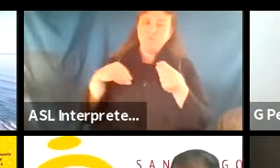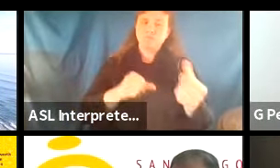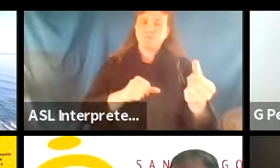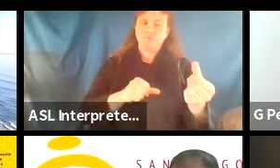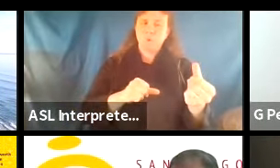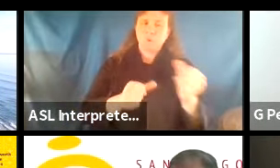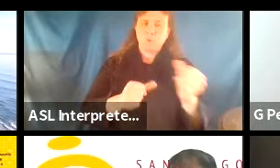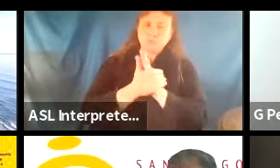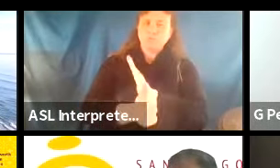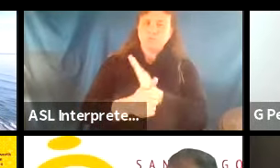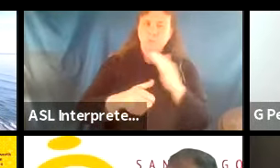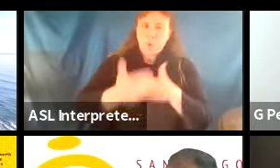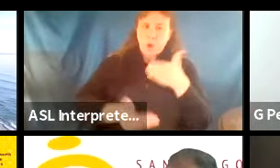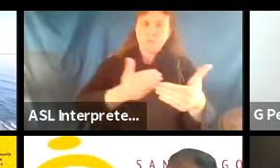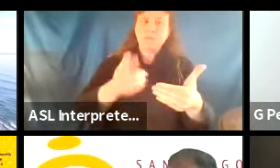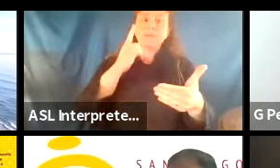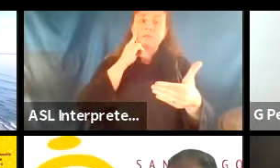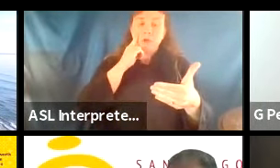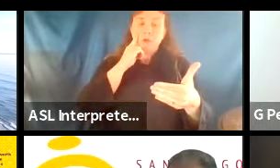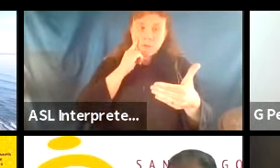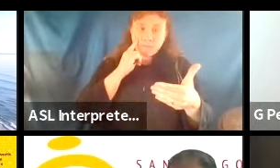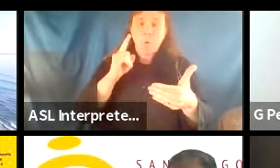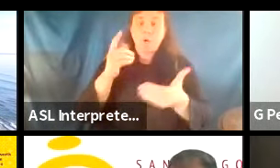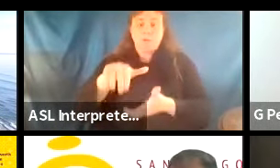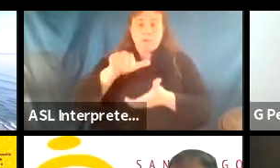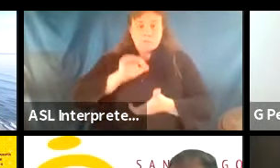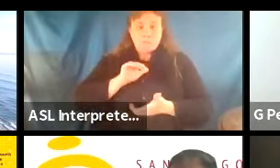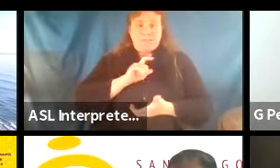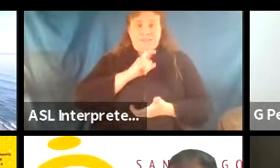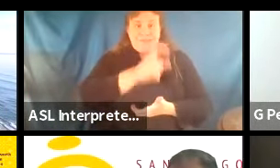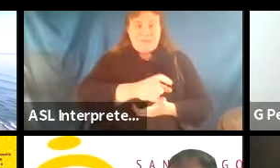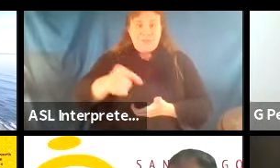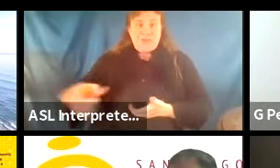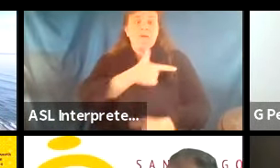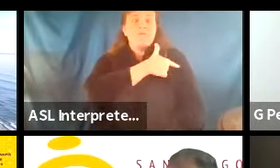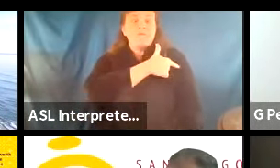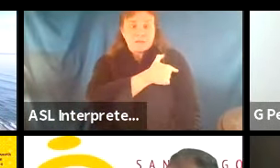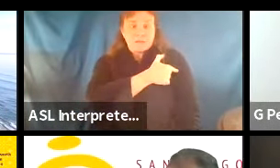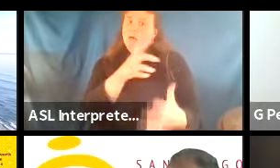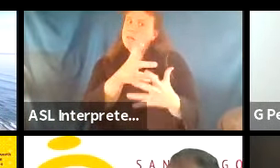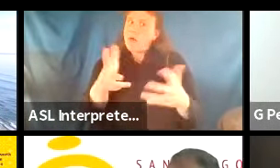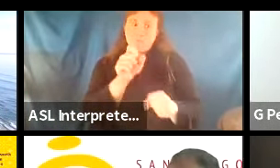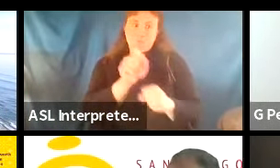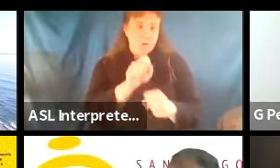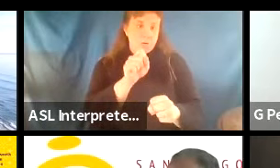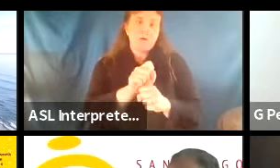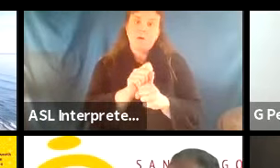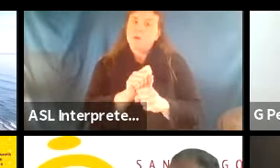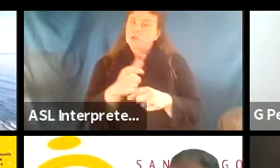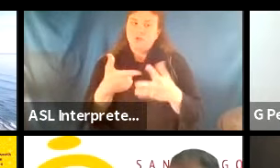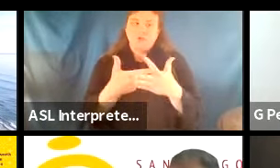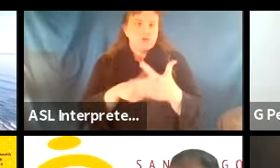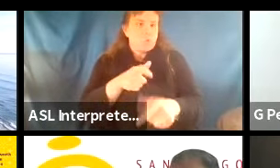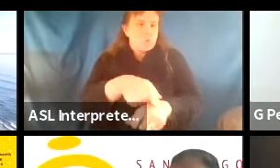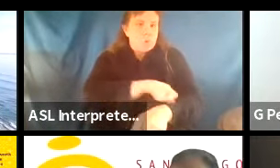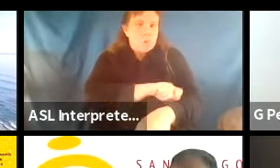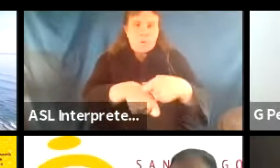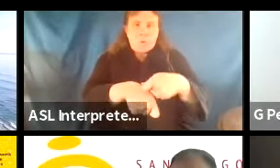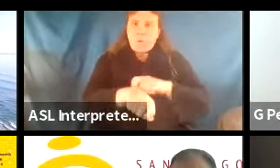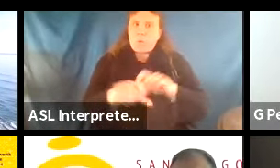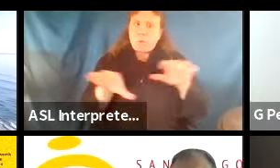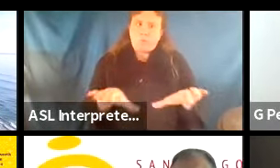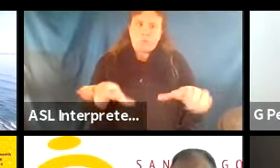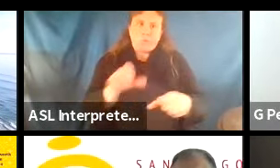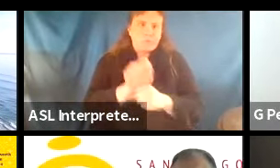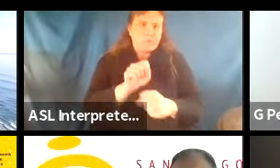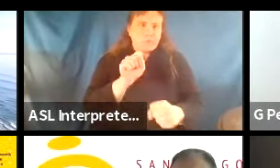for distributing and allocating vaccines. Lots of work to do, just started rolling up our sleeves. Many of you on this call,